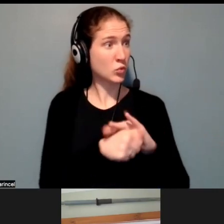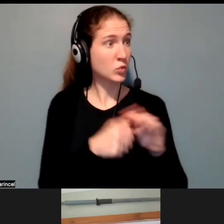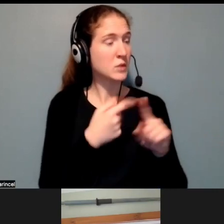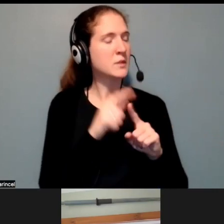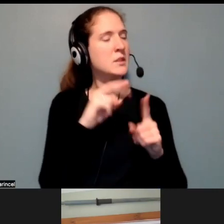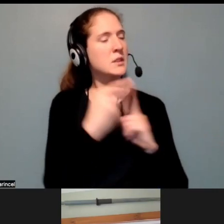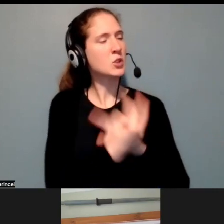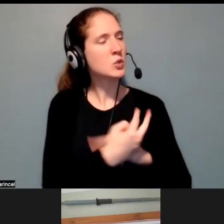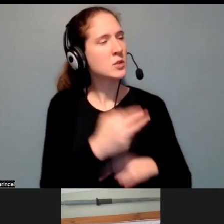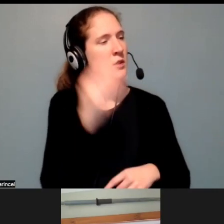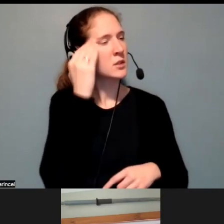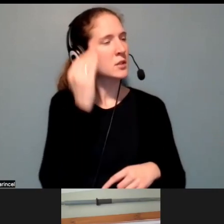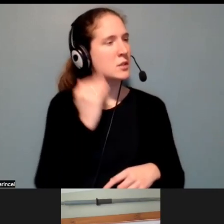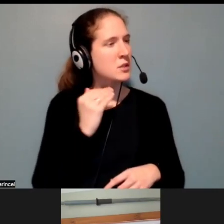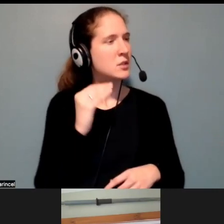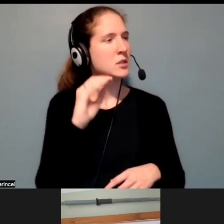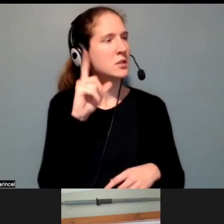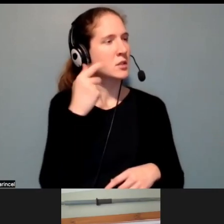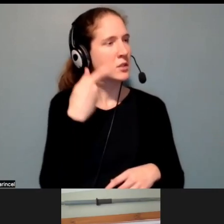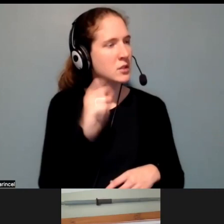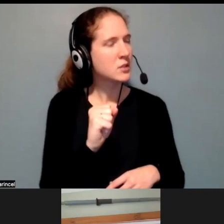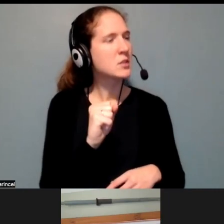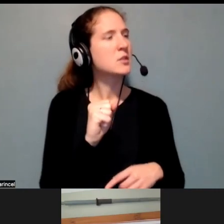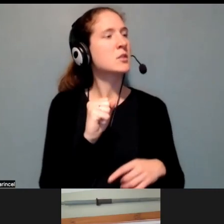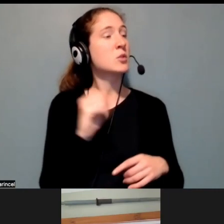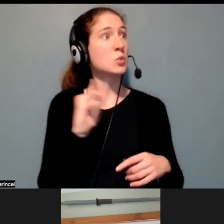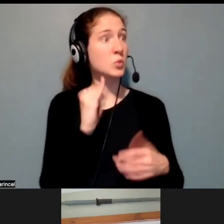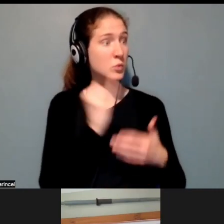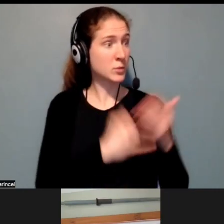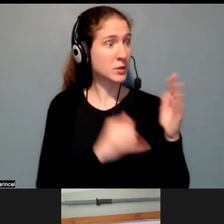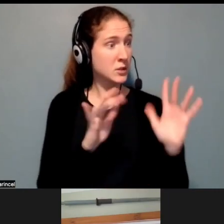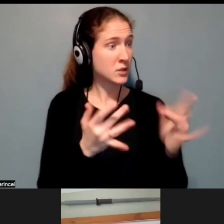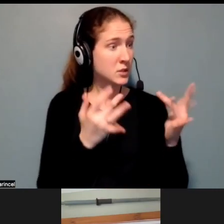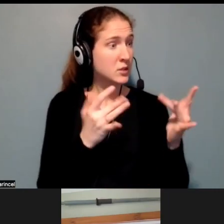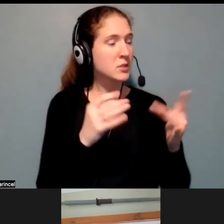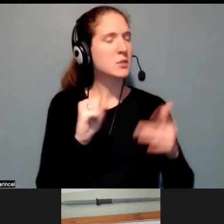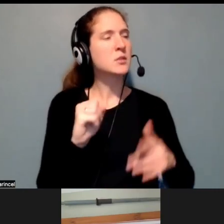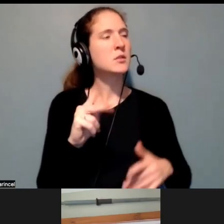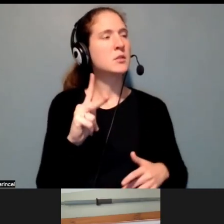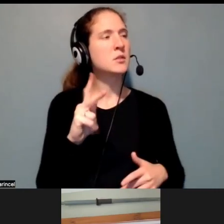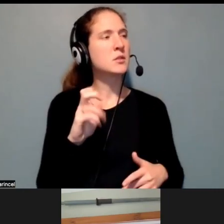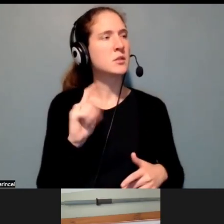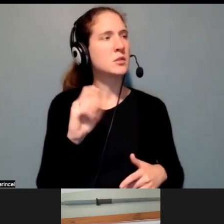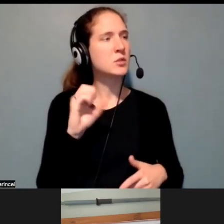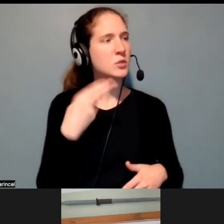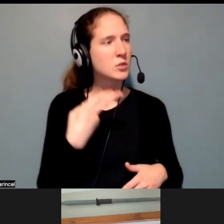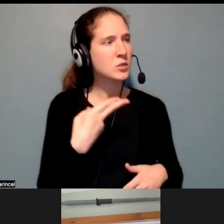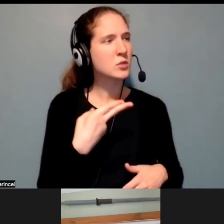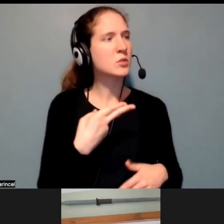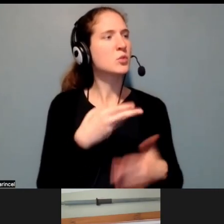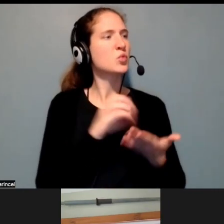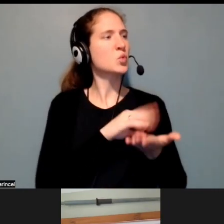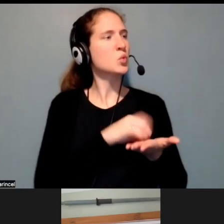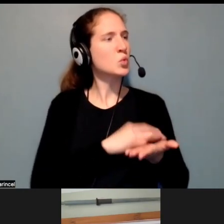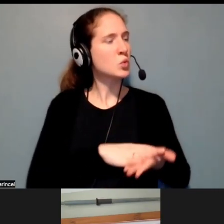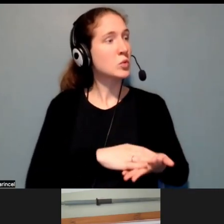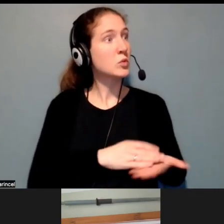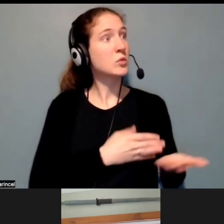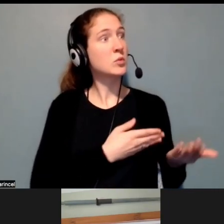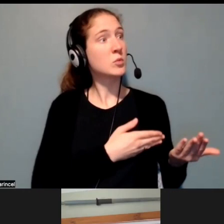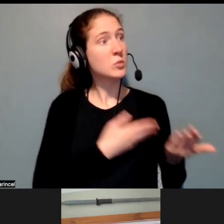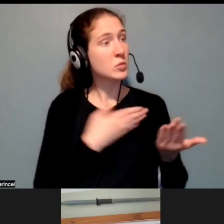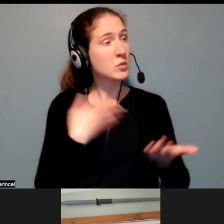different positions, and I'll do sketches and notes. And then when I get back to the studio, I'll kind of put all that together and come up with